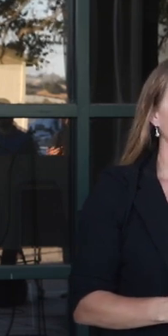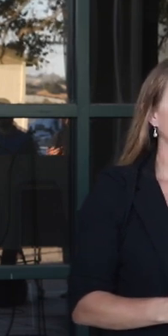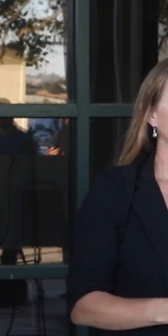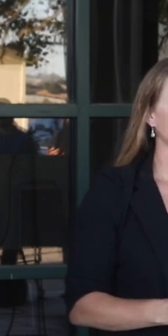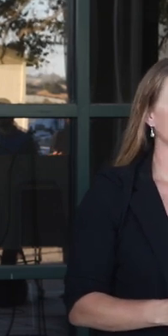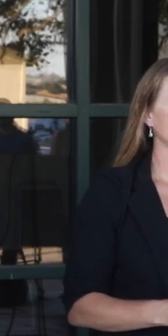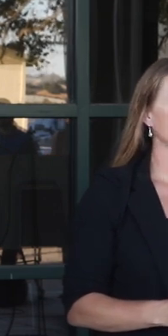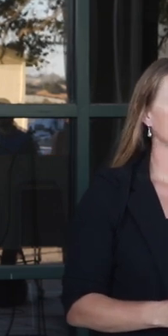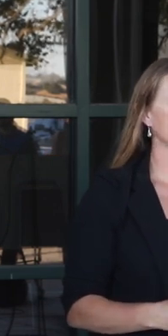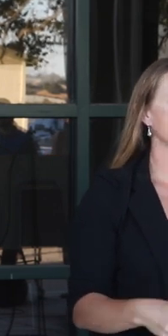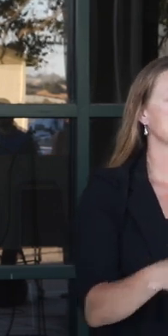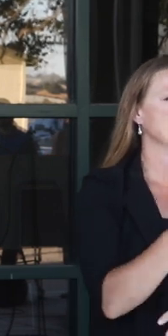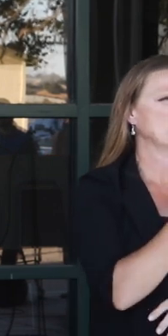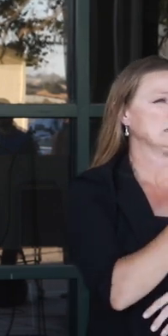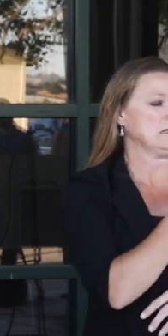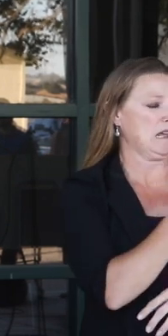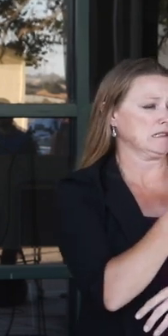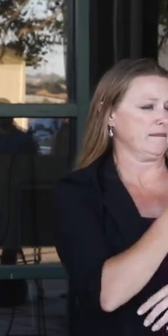Detectives discovered